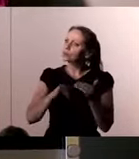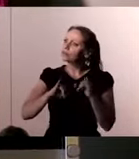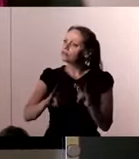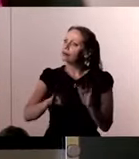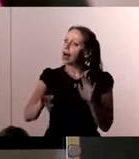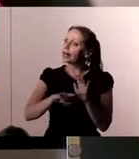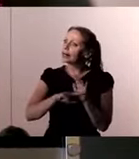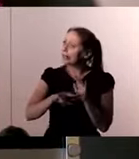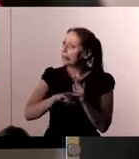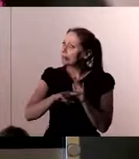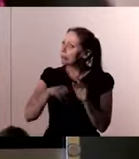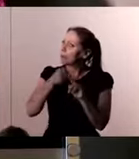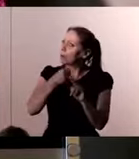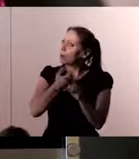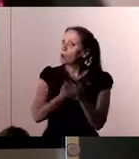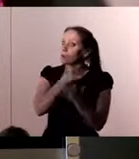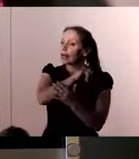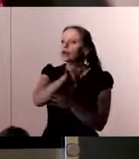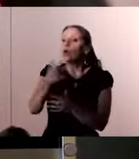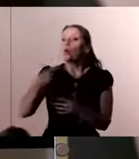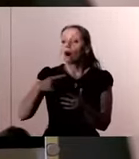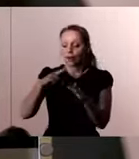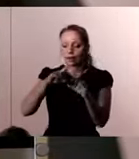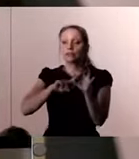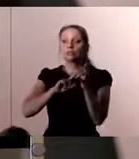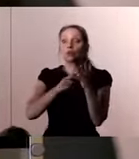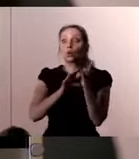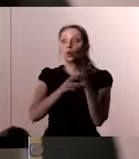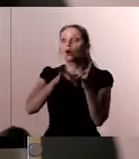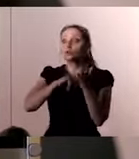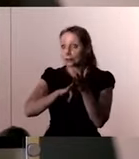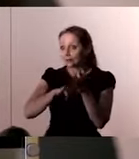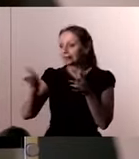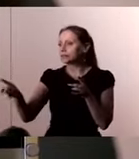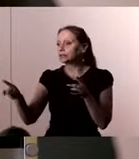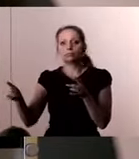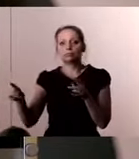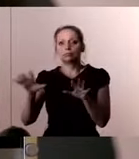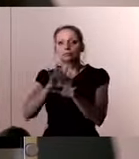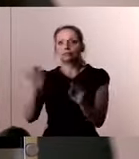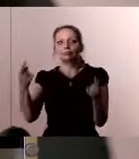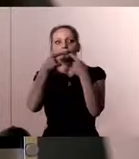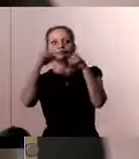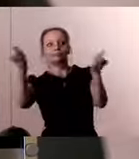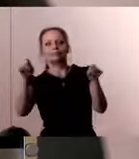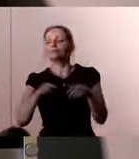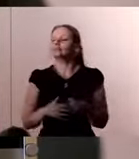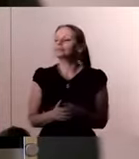on that plane because Qantas, which is in a position to make those reports, did not make those reports?